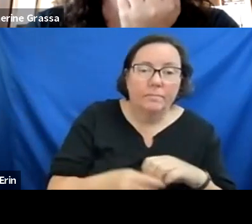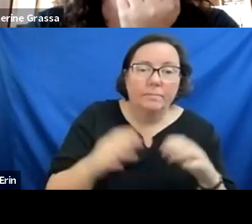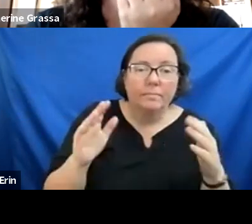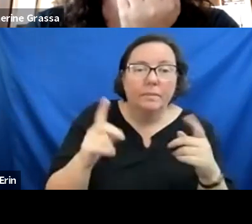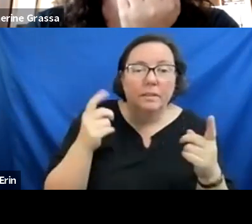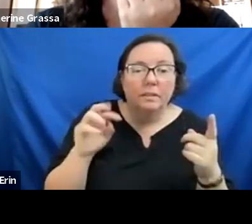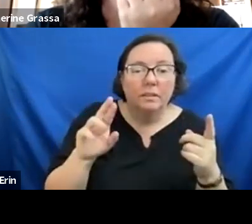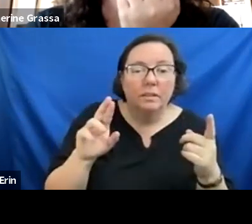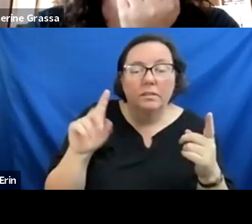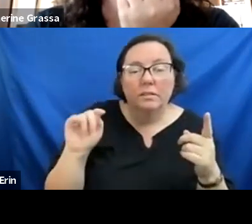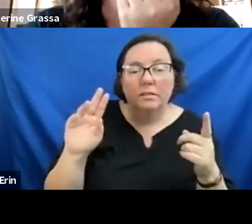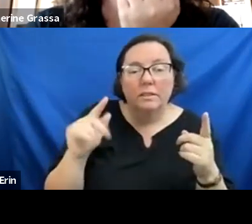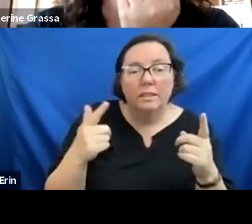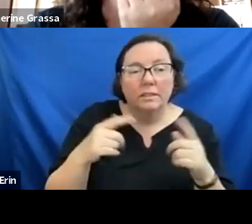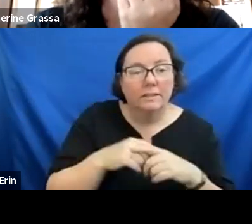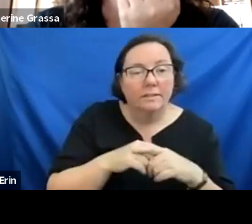Tung?